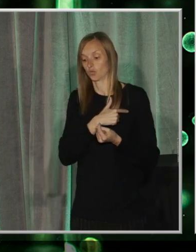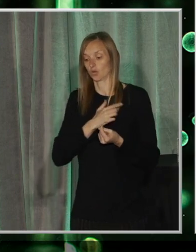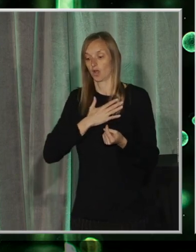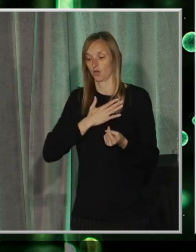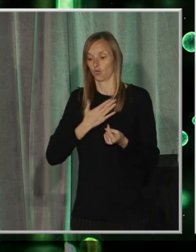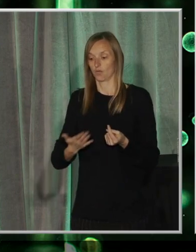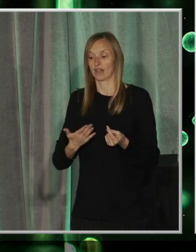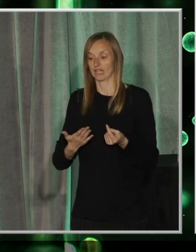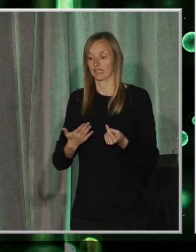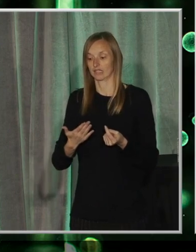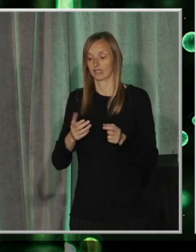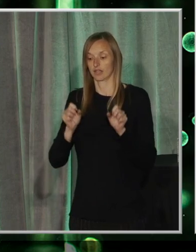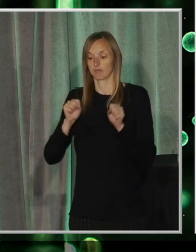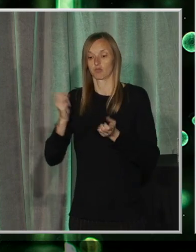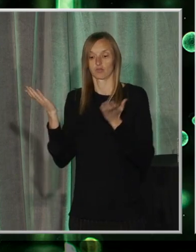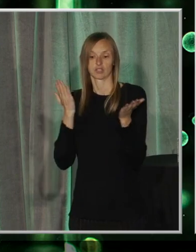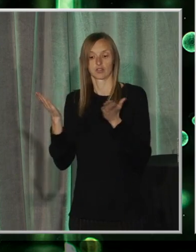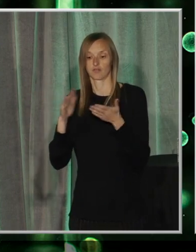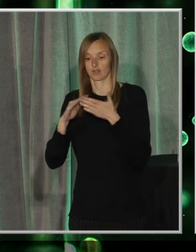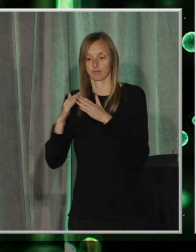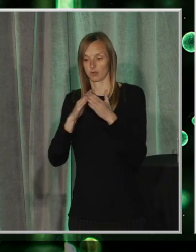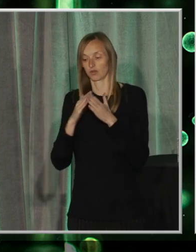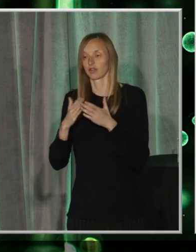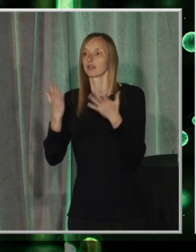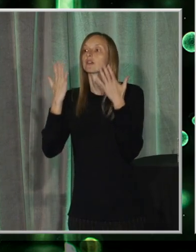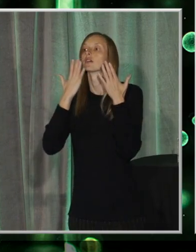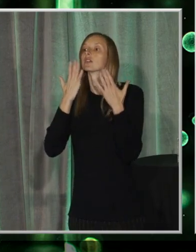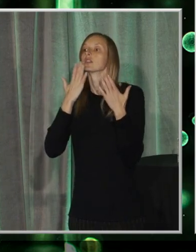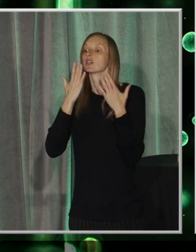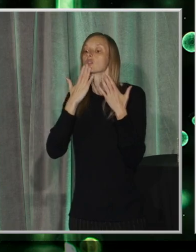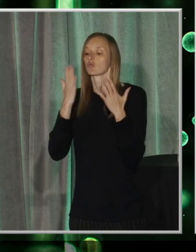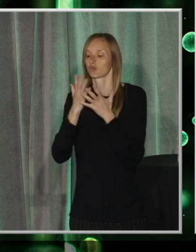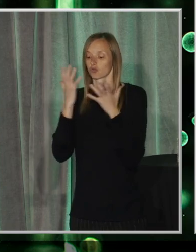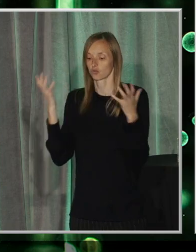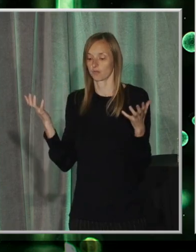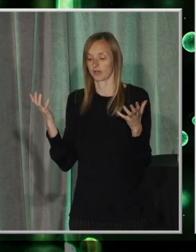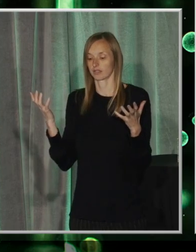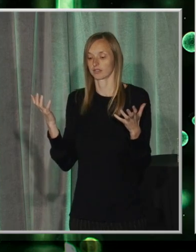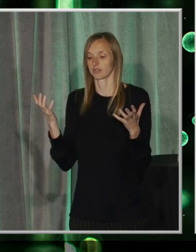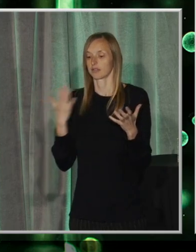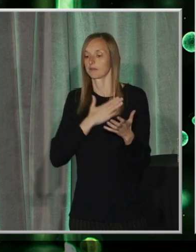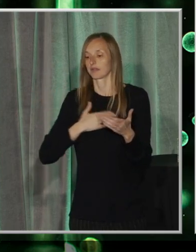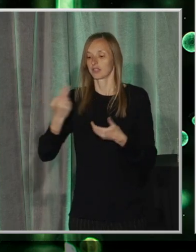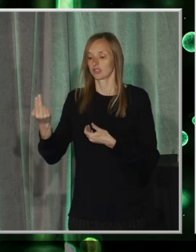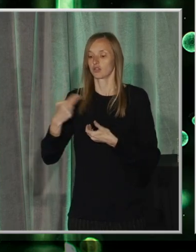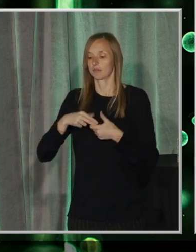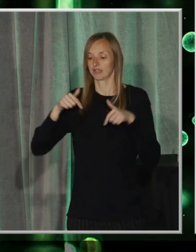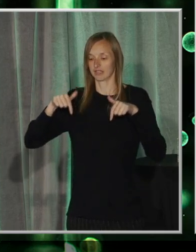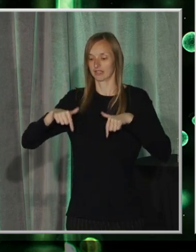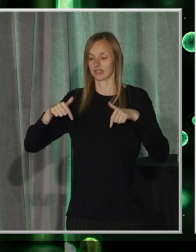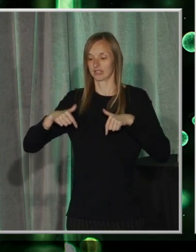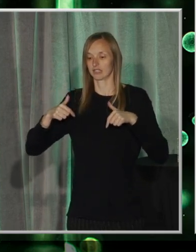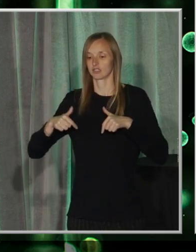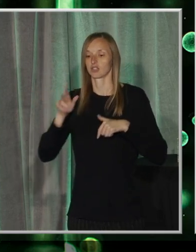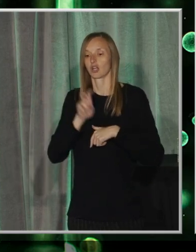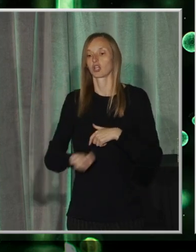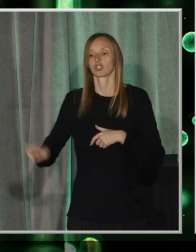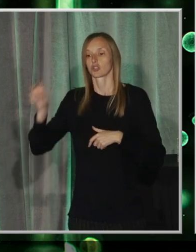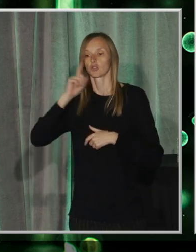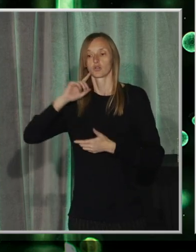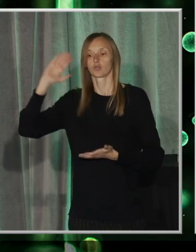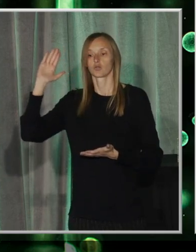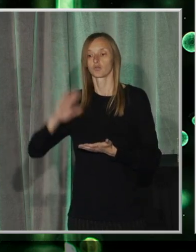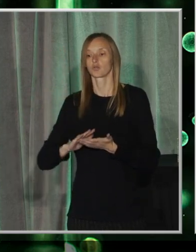and able to serve the community. Thank you so much. So join me in this journey of